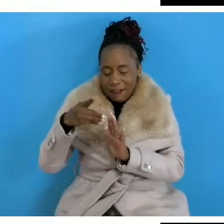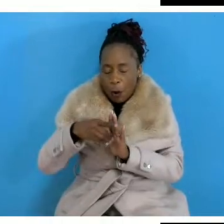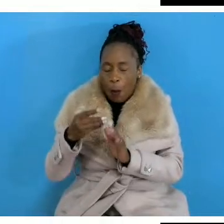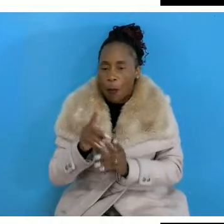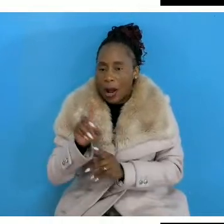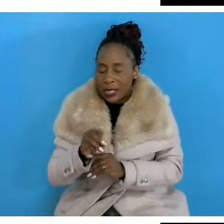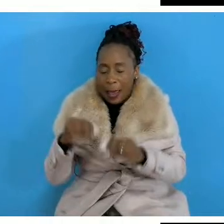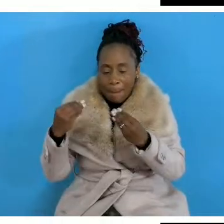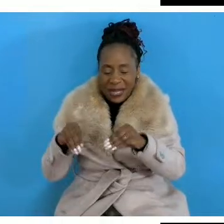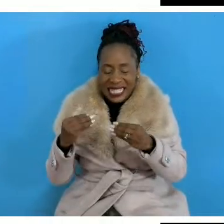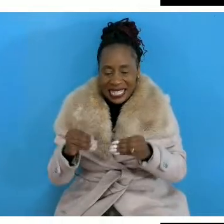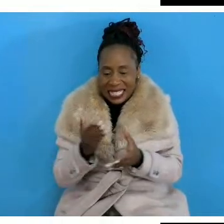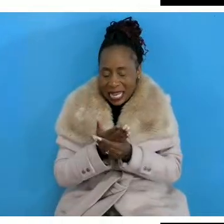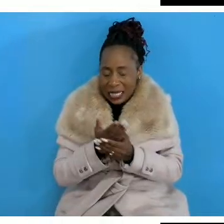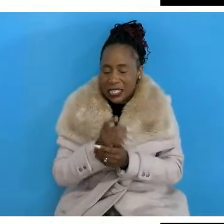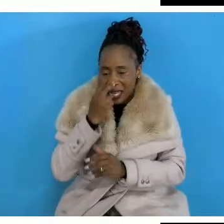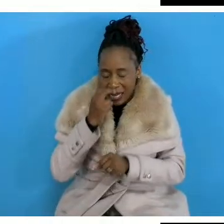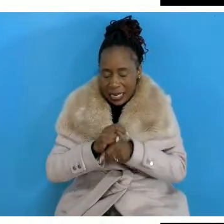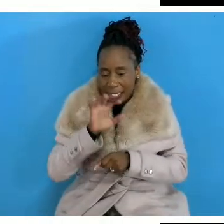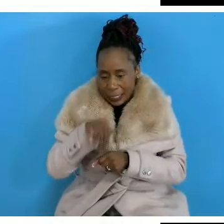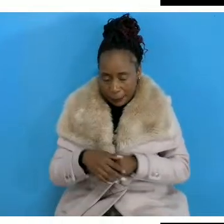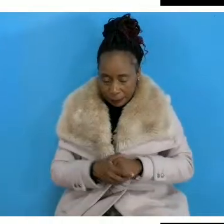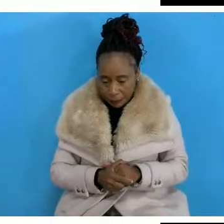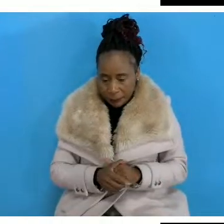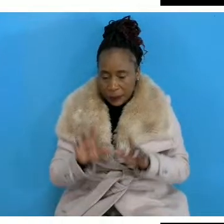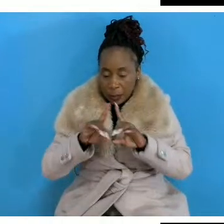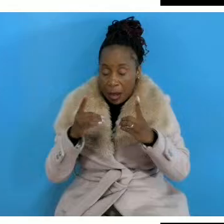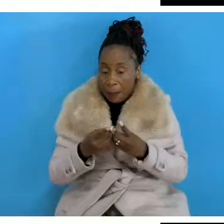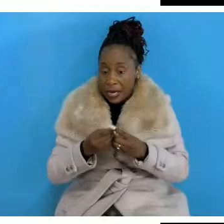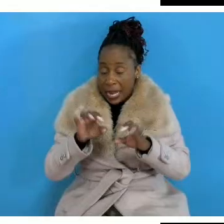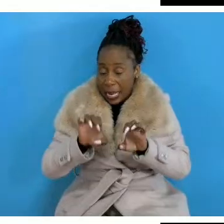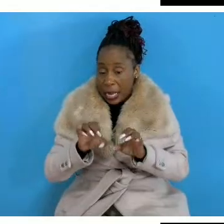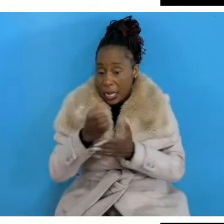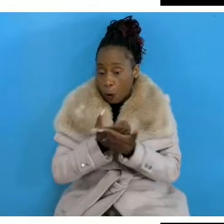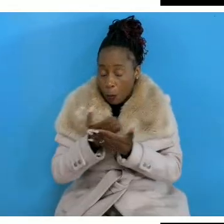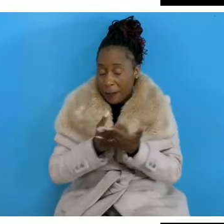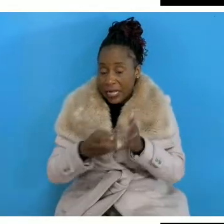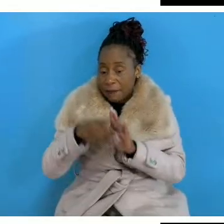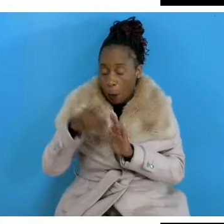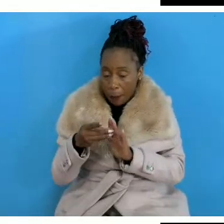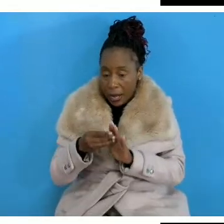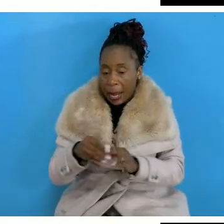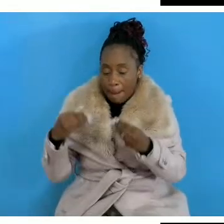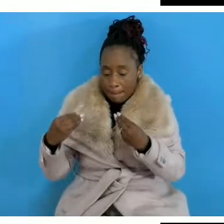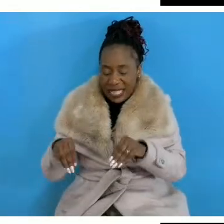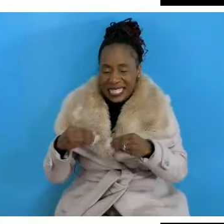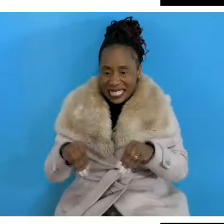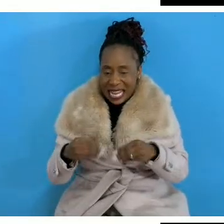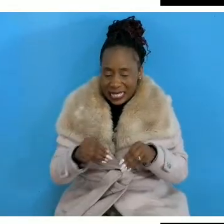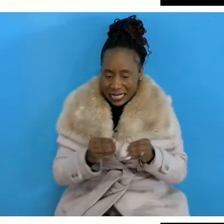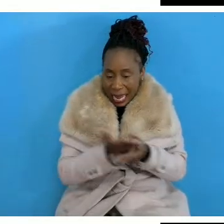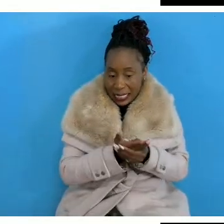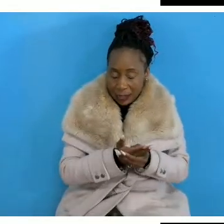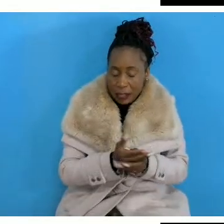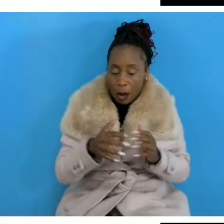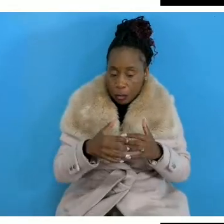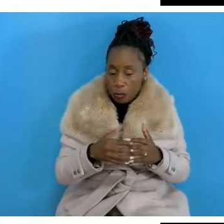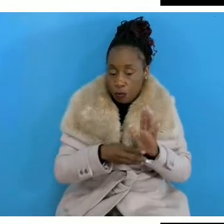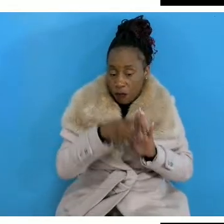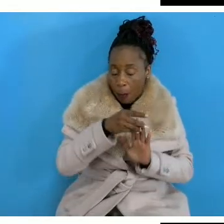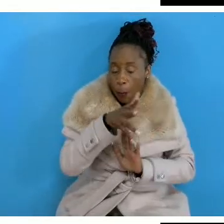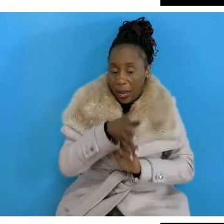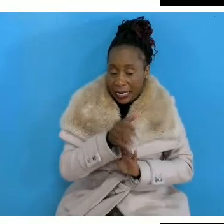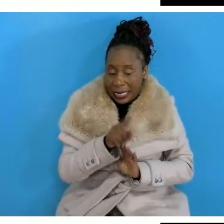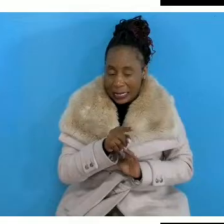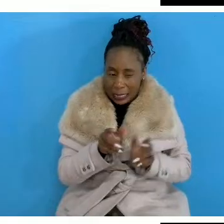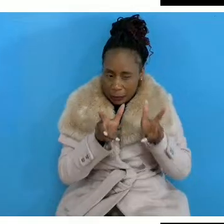business case. So the Department of Economic Development is going to develop a business case. The business case, it's going to look